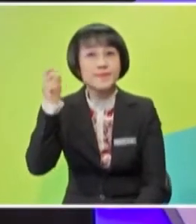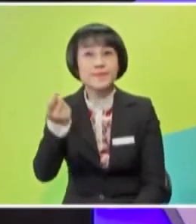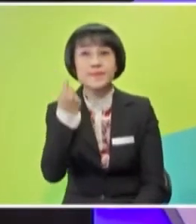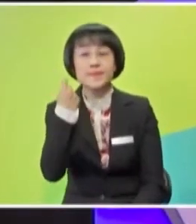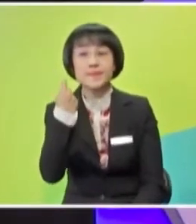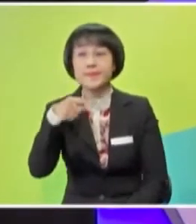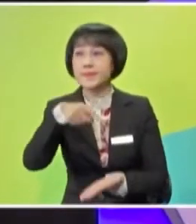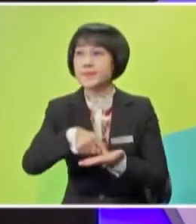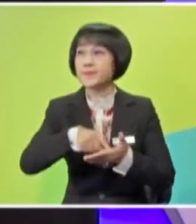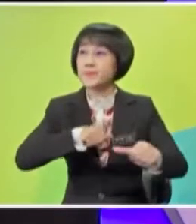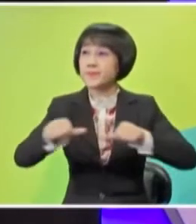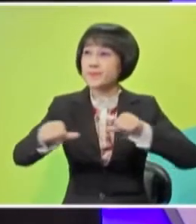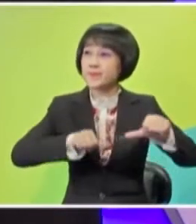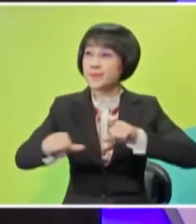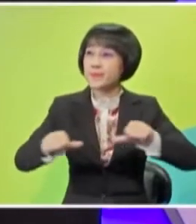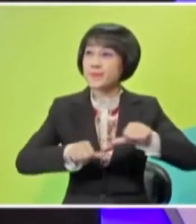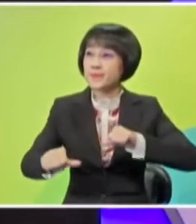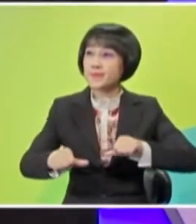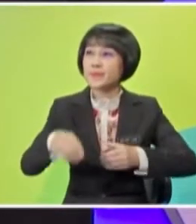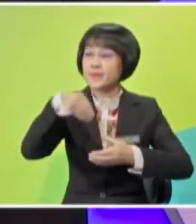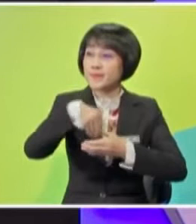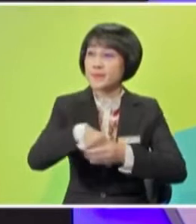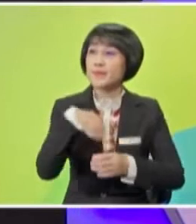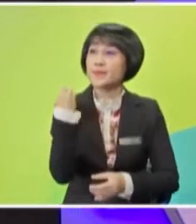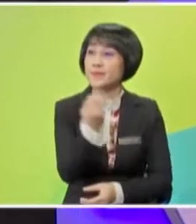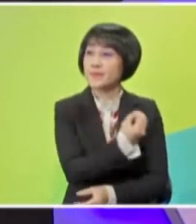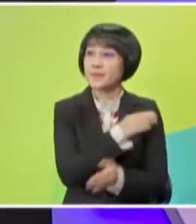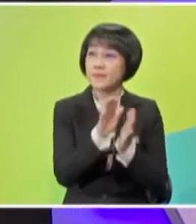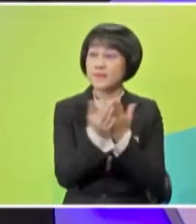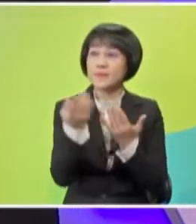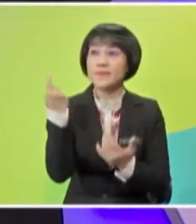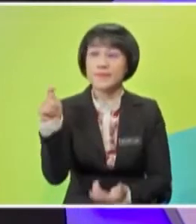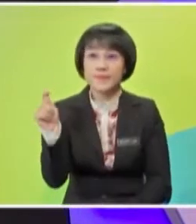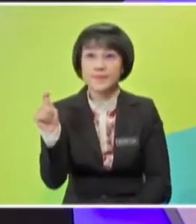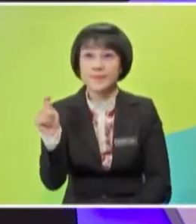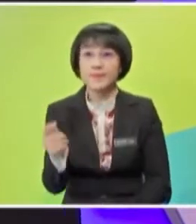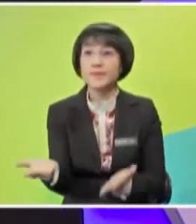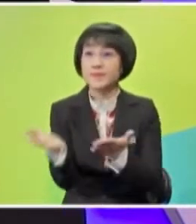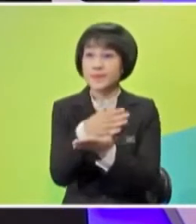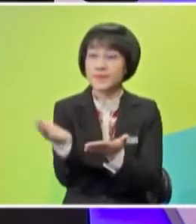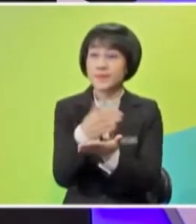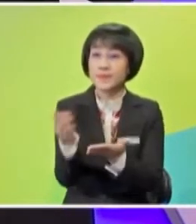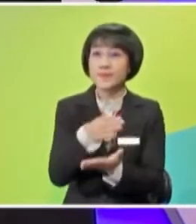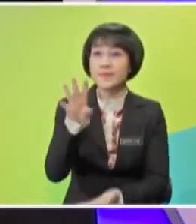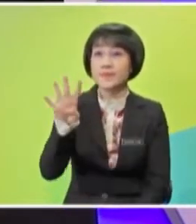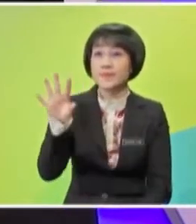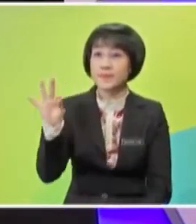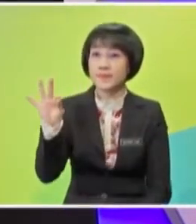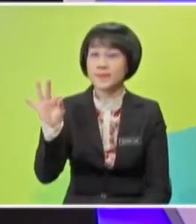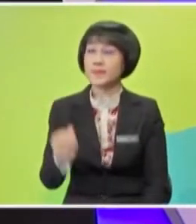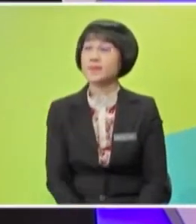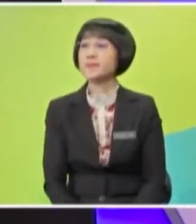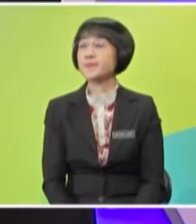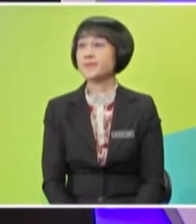this activity is inside our textbook. Yeah, English textbook close-up student page 49. So after